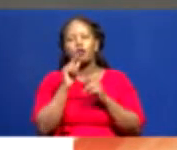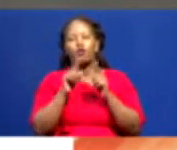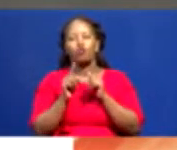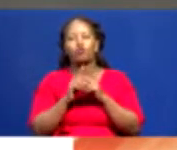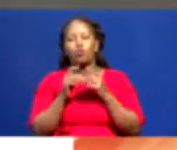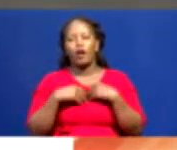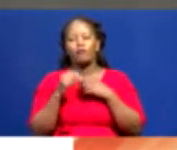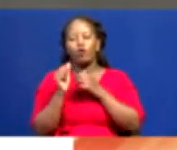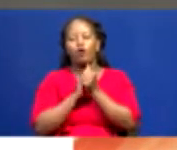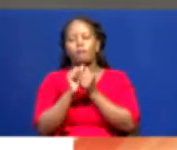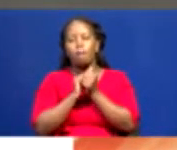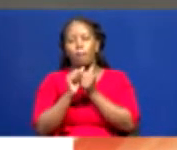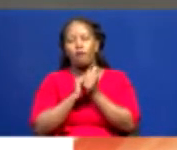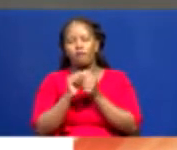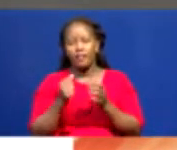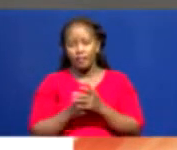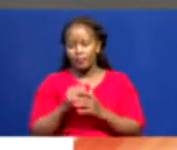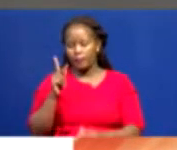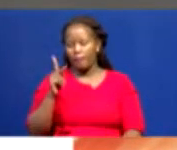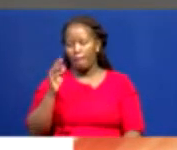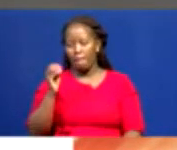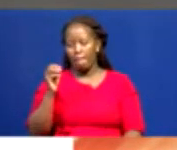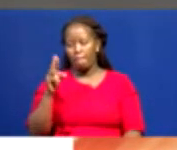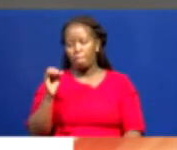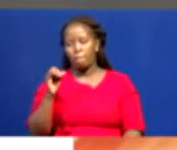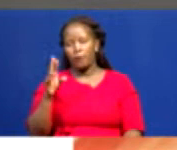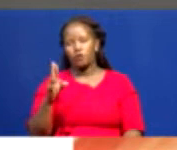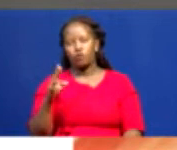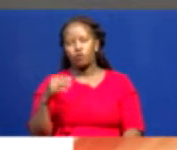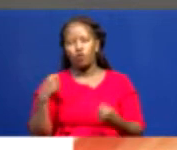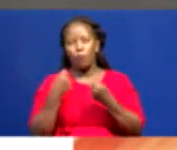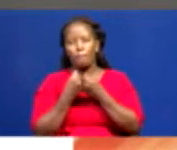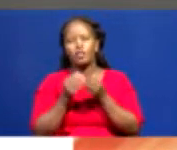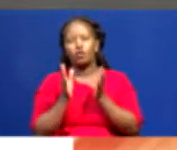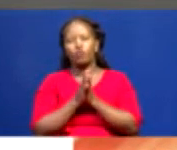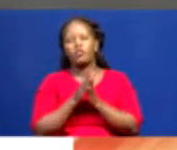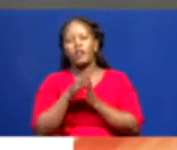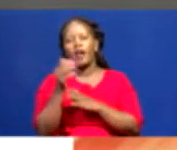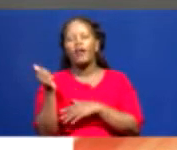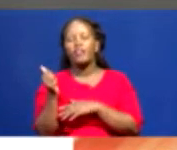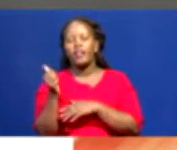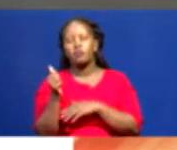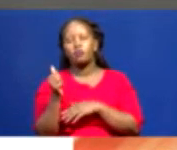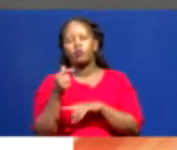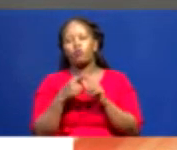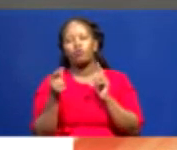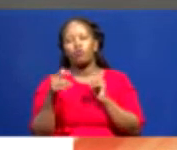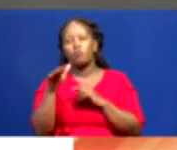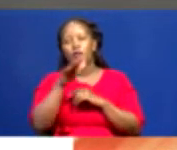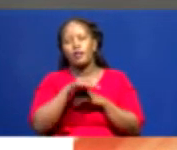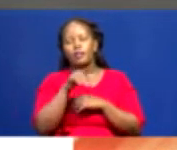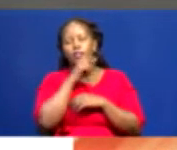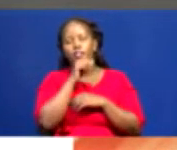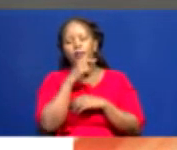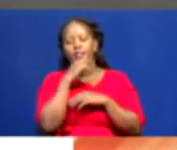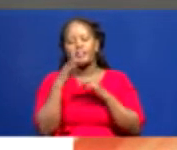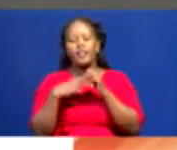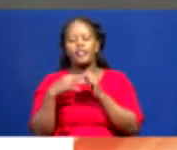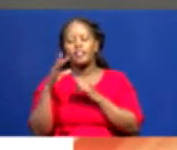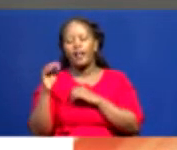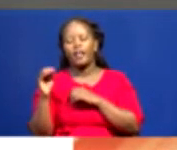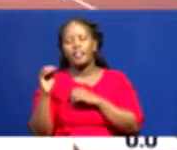on Friday. Emmanuel Korir will face off with compatriot Wycliffe Kinyamal in the men's 800